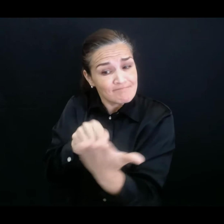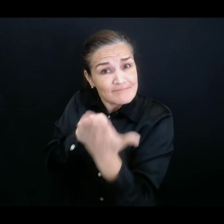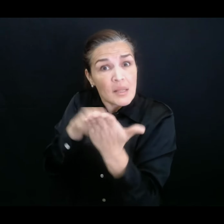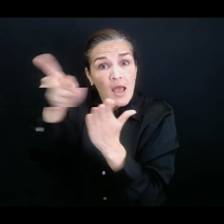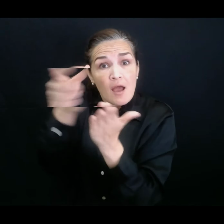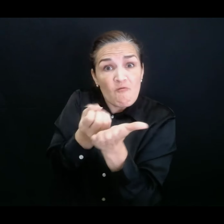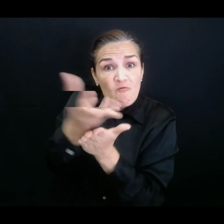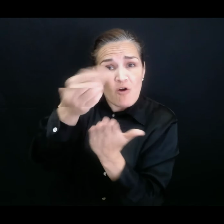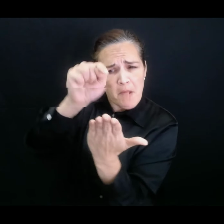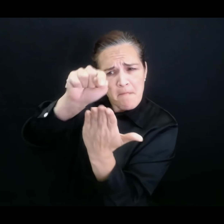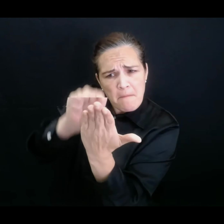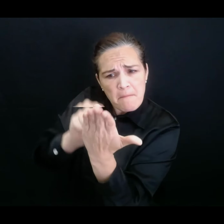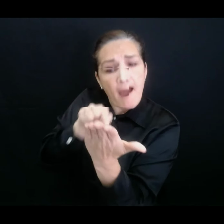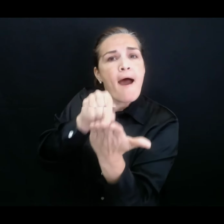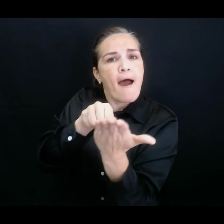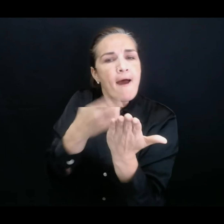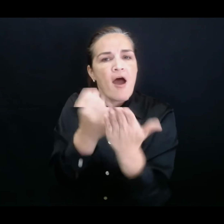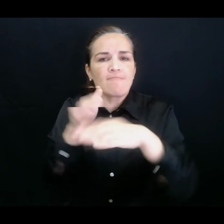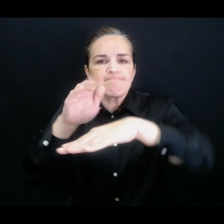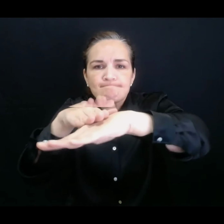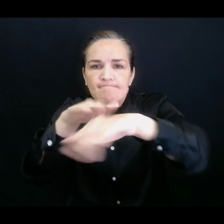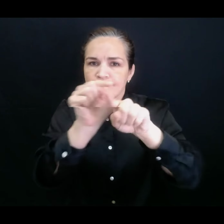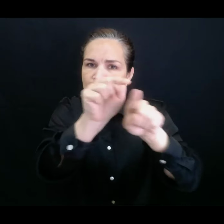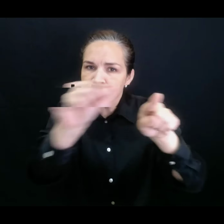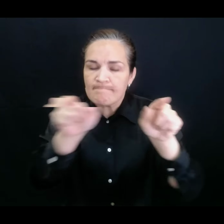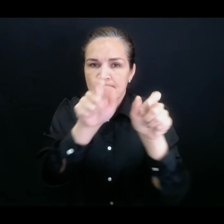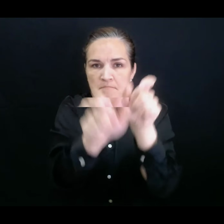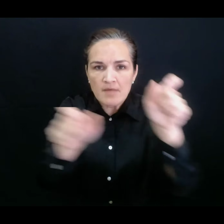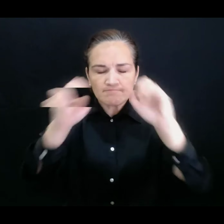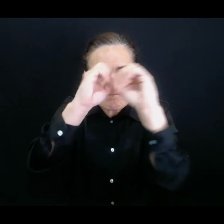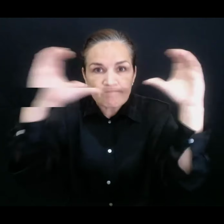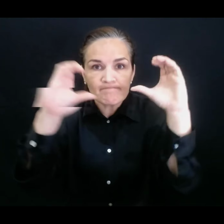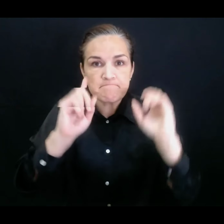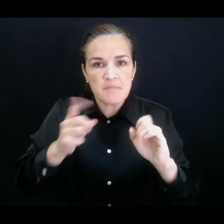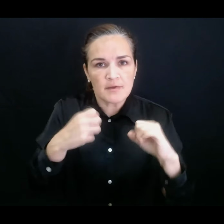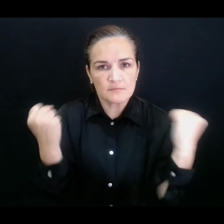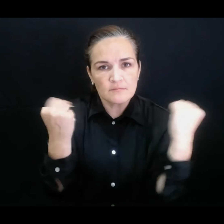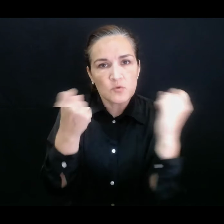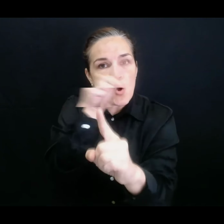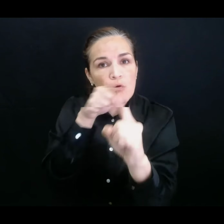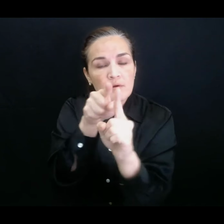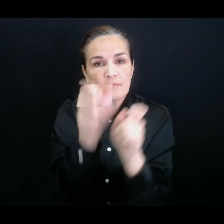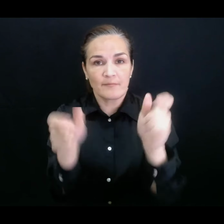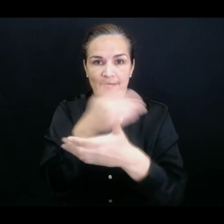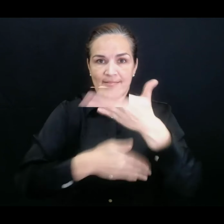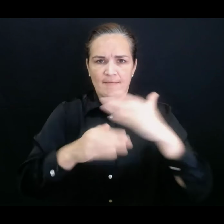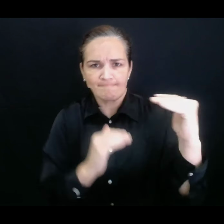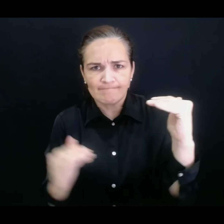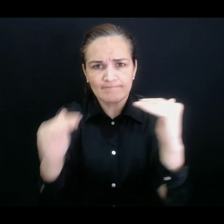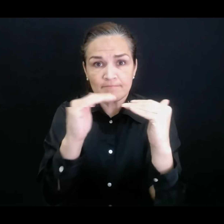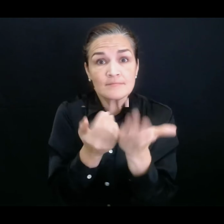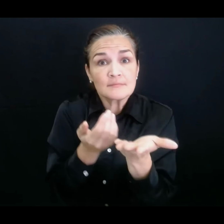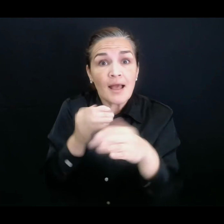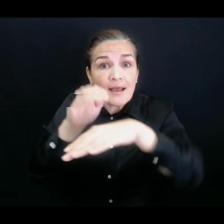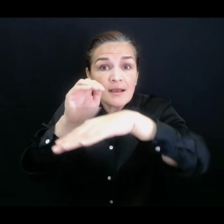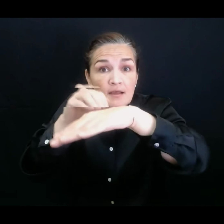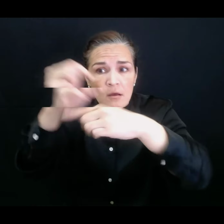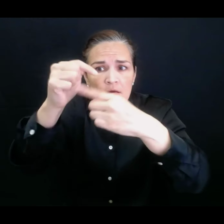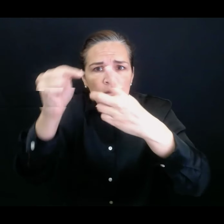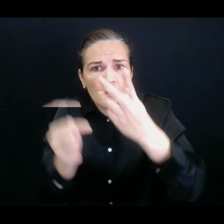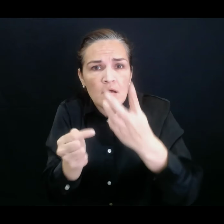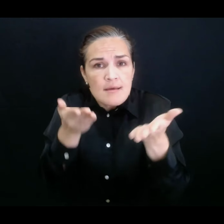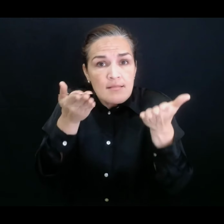many recommendations on how to advance health equity for persons with disabilities. And those recommendations have now been